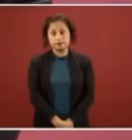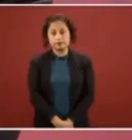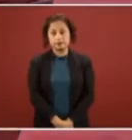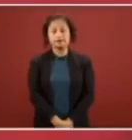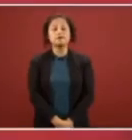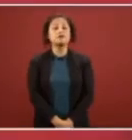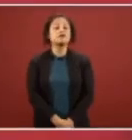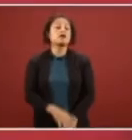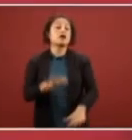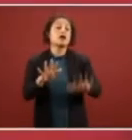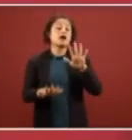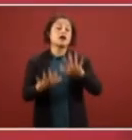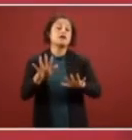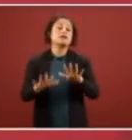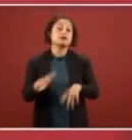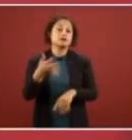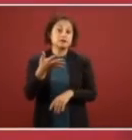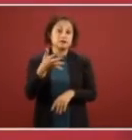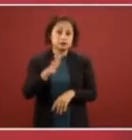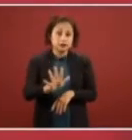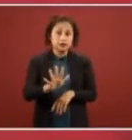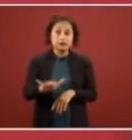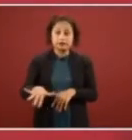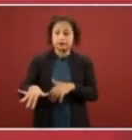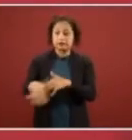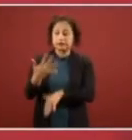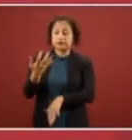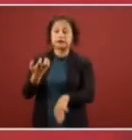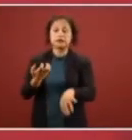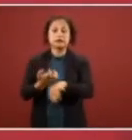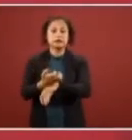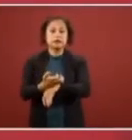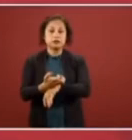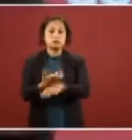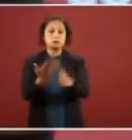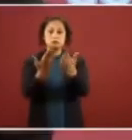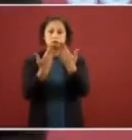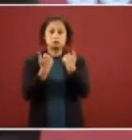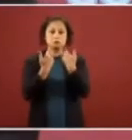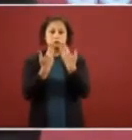16 estados in 10 or no 15 hay states they don't even have any